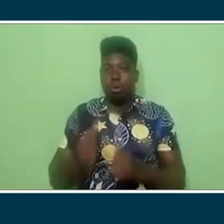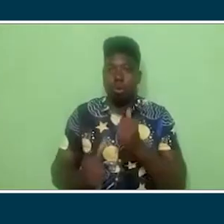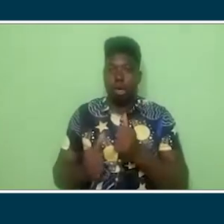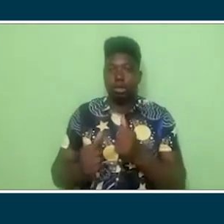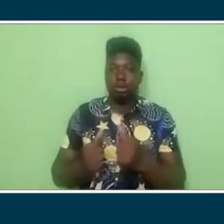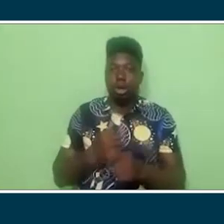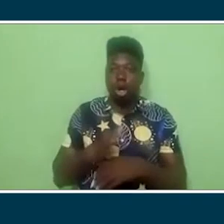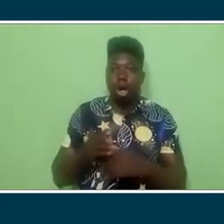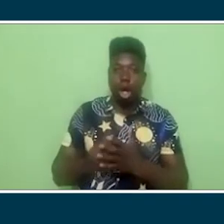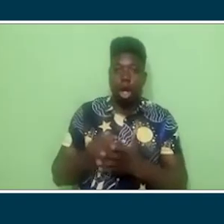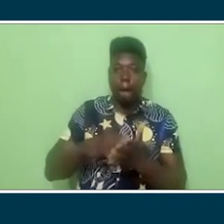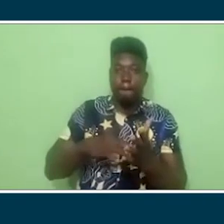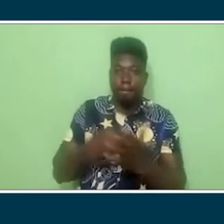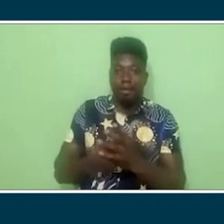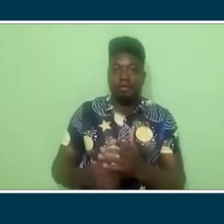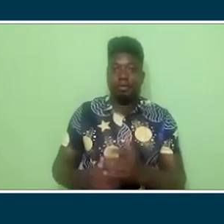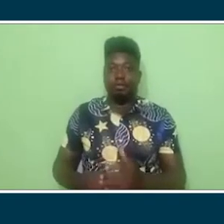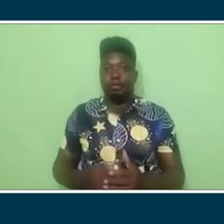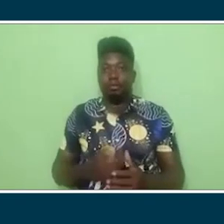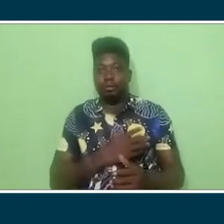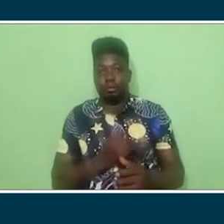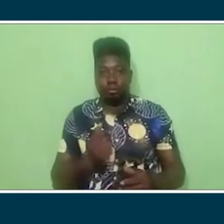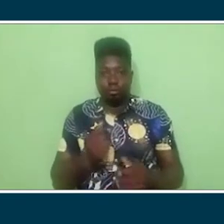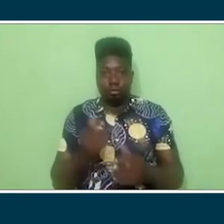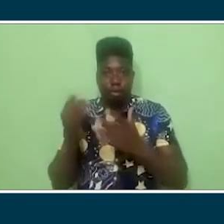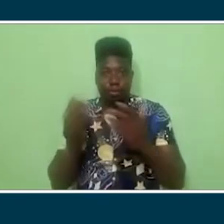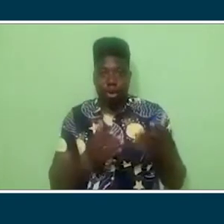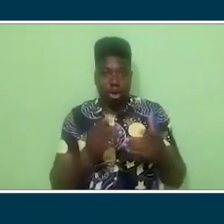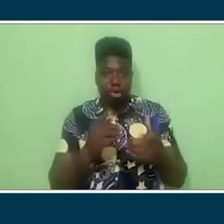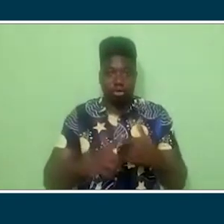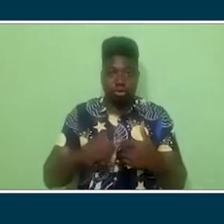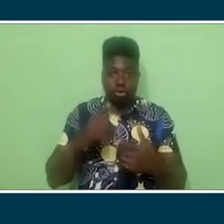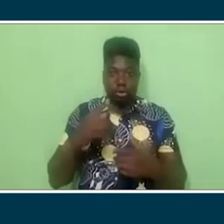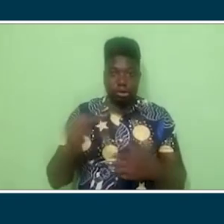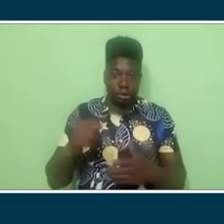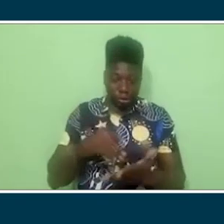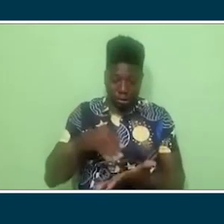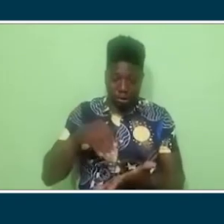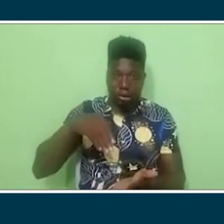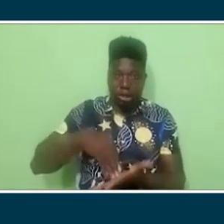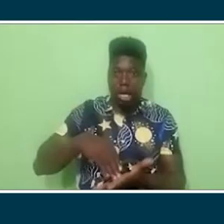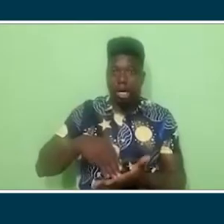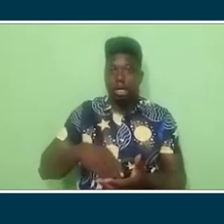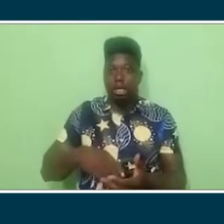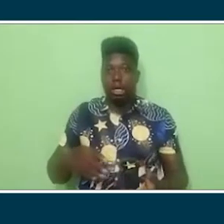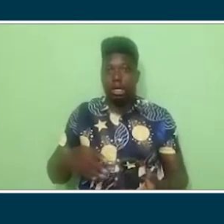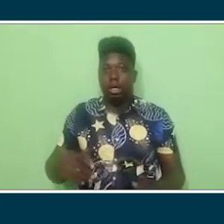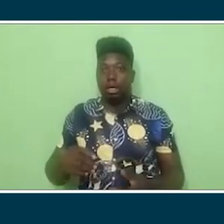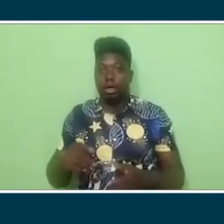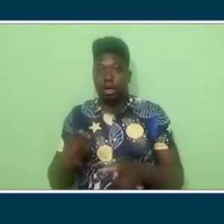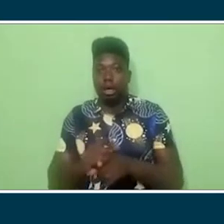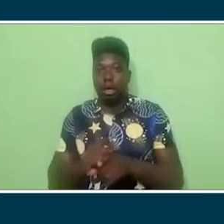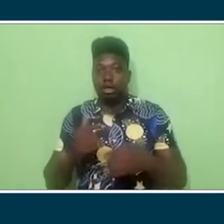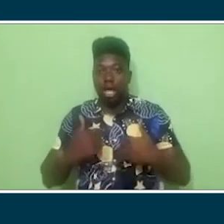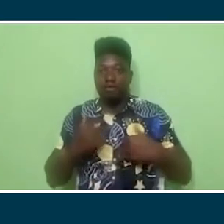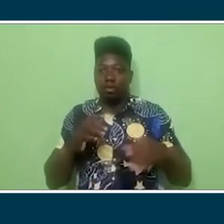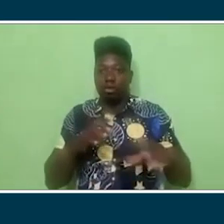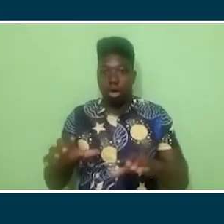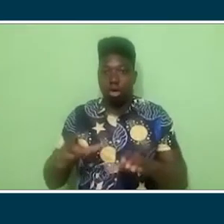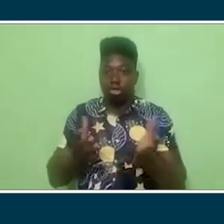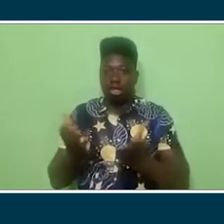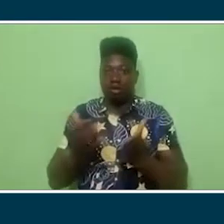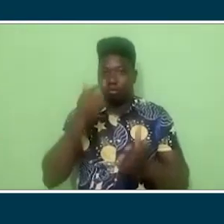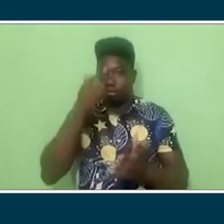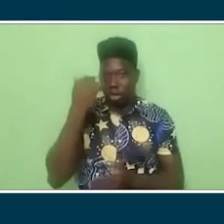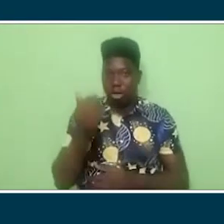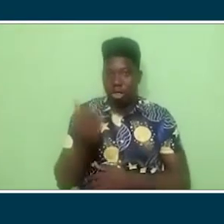then potentially brought into the center as having done a service because they brought forth what